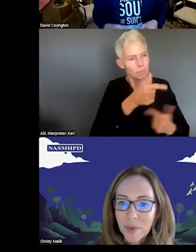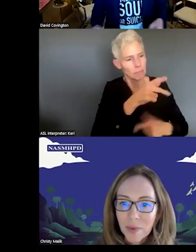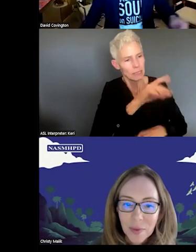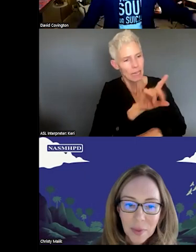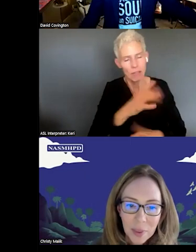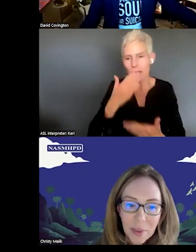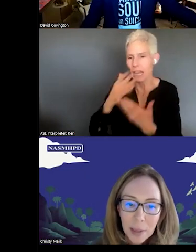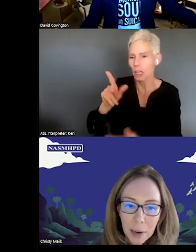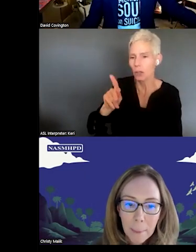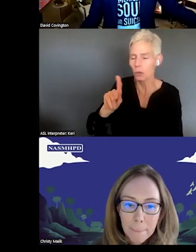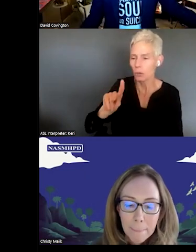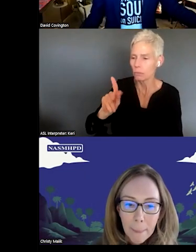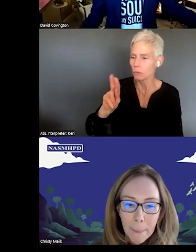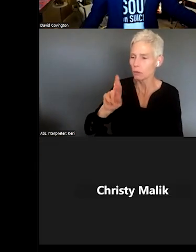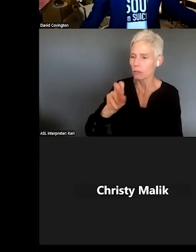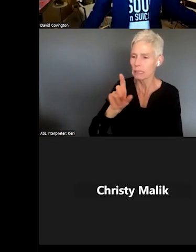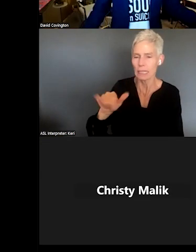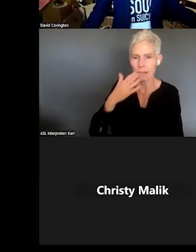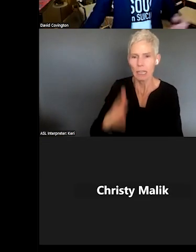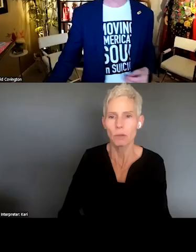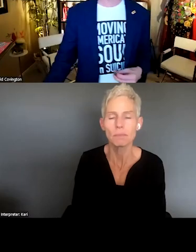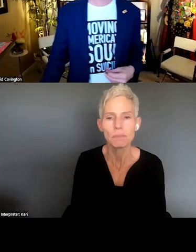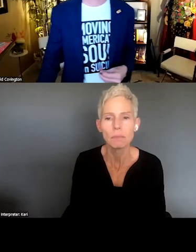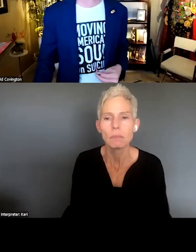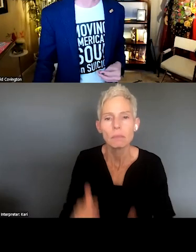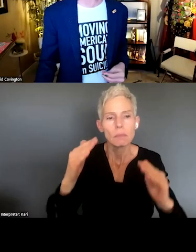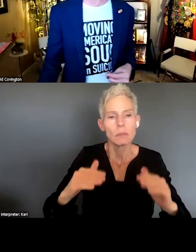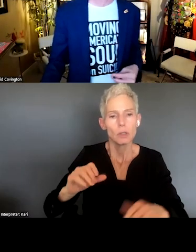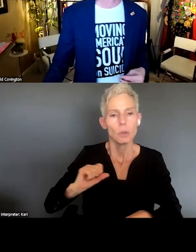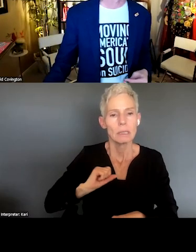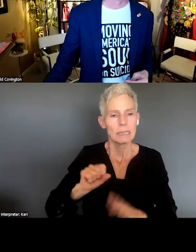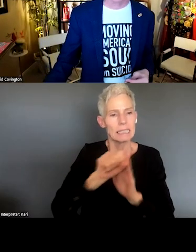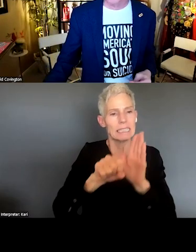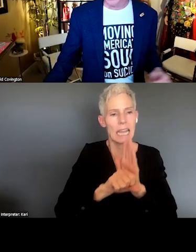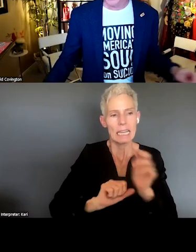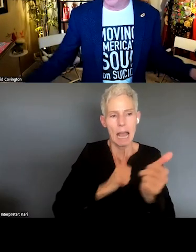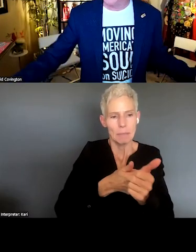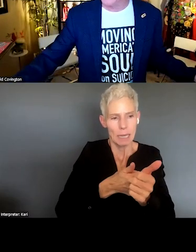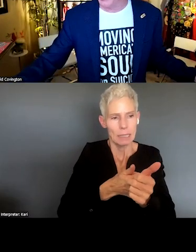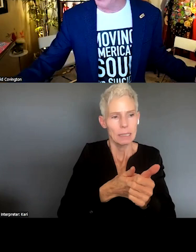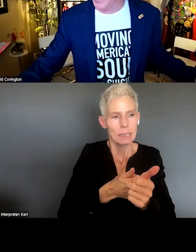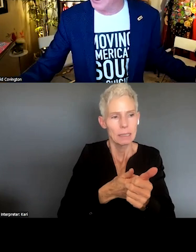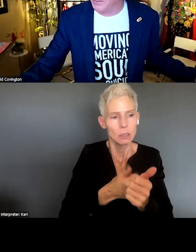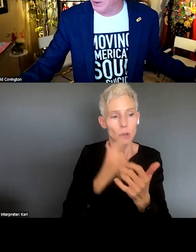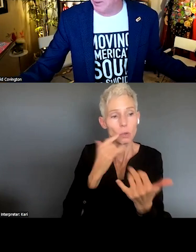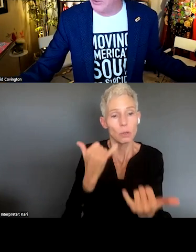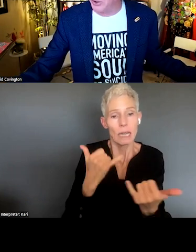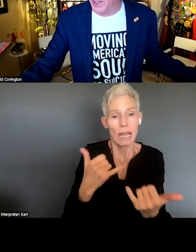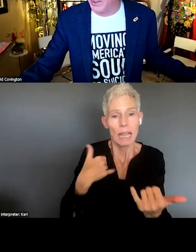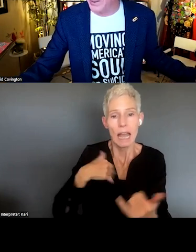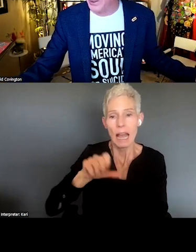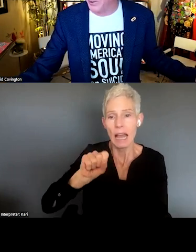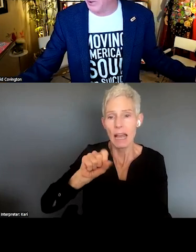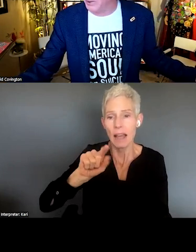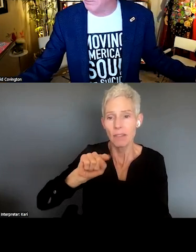Christy. Thanks so much. And that brings us to our state update. And today we've got Stephanie